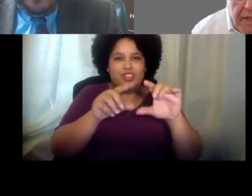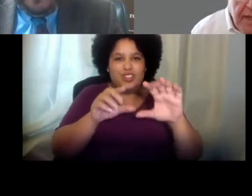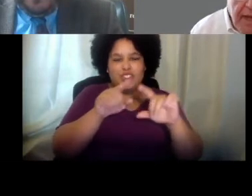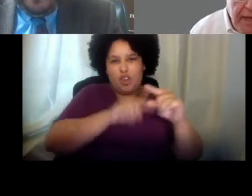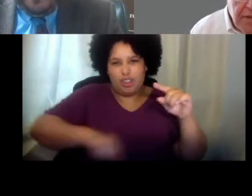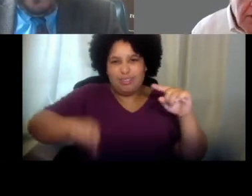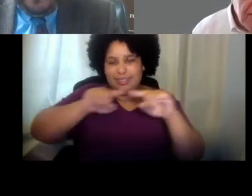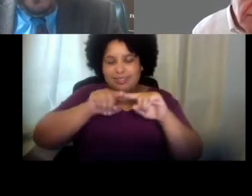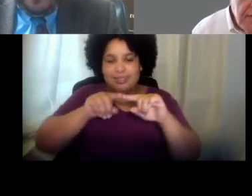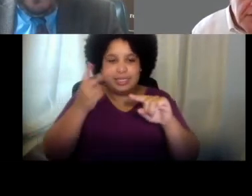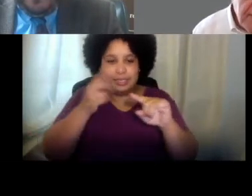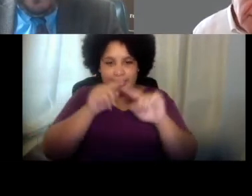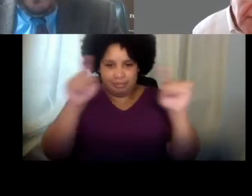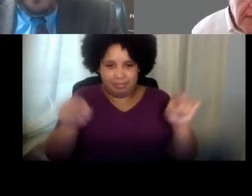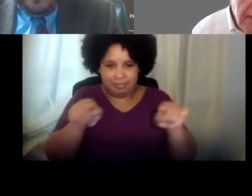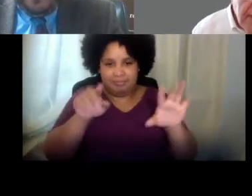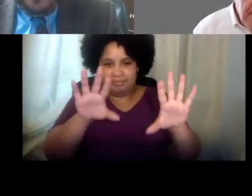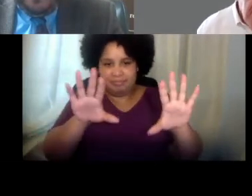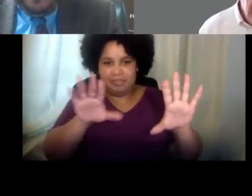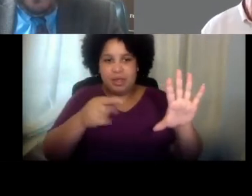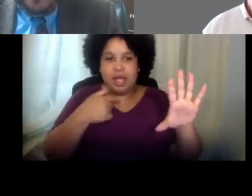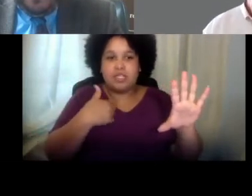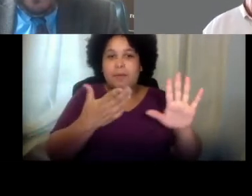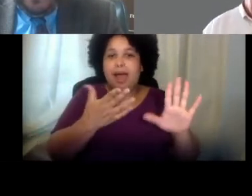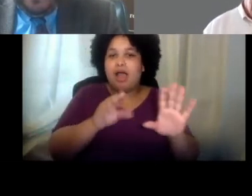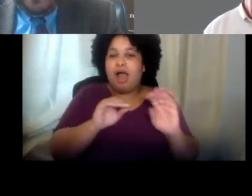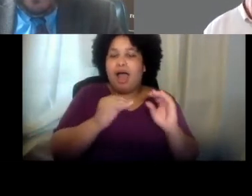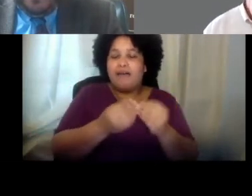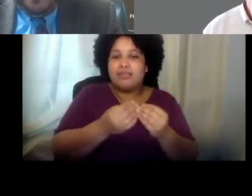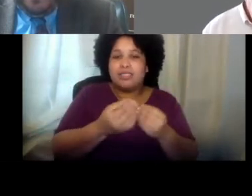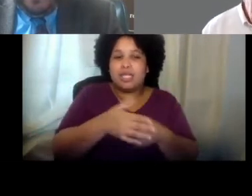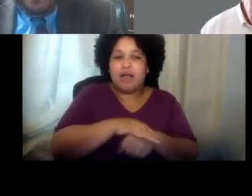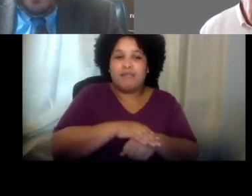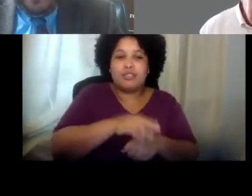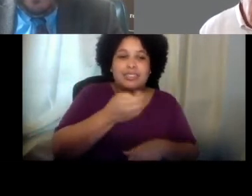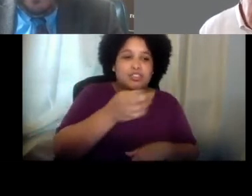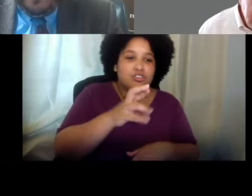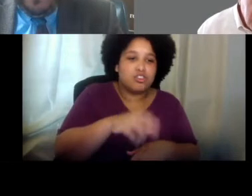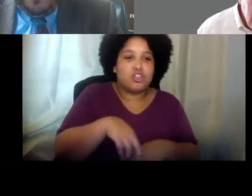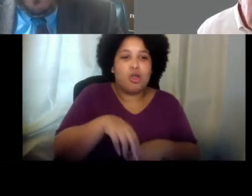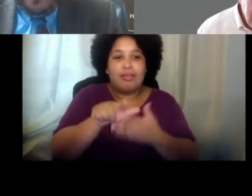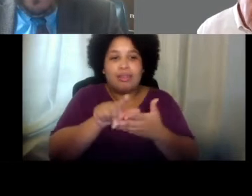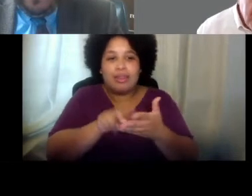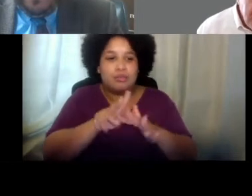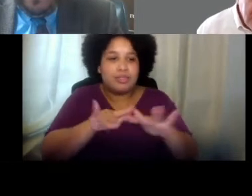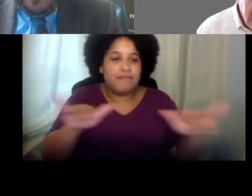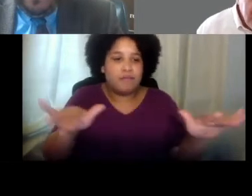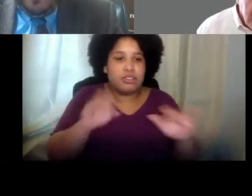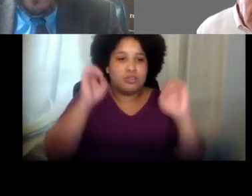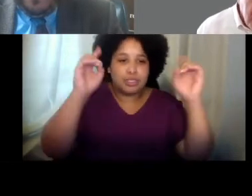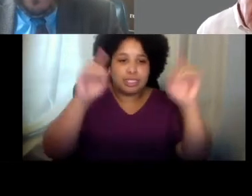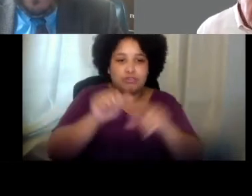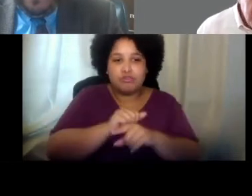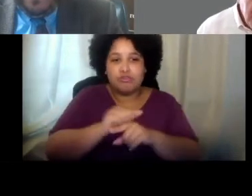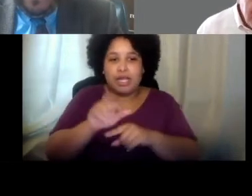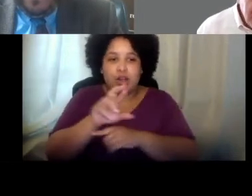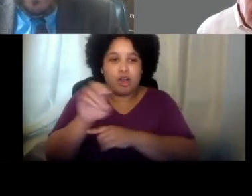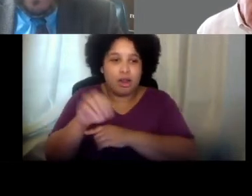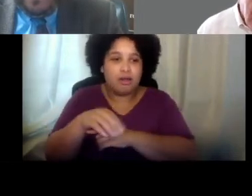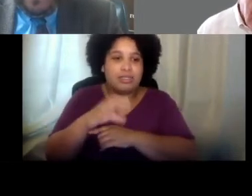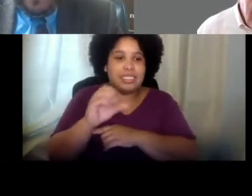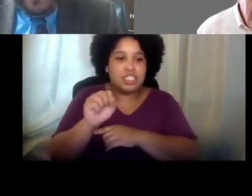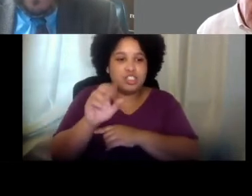everything: HR, diversity, legal, education and training, real estate, the C-suite, where the top executives manage our